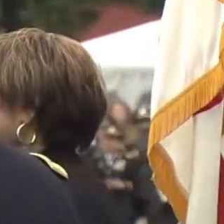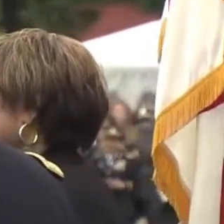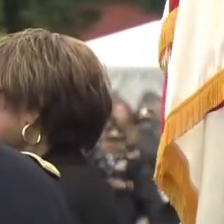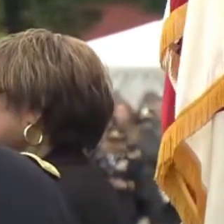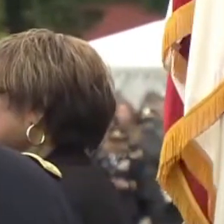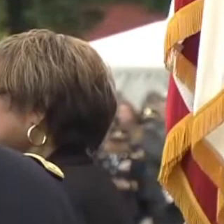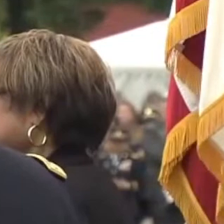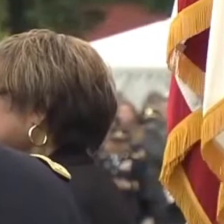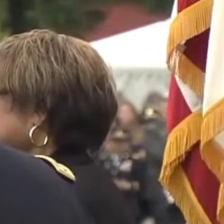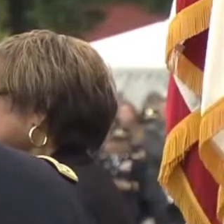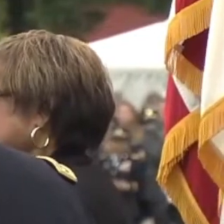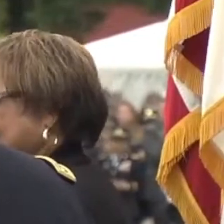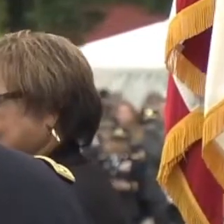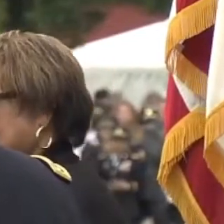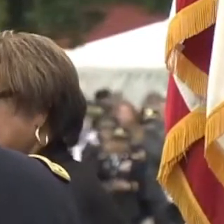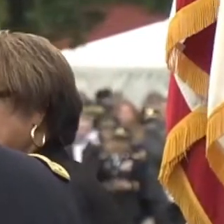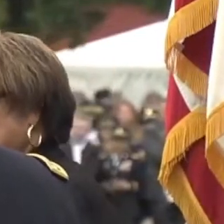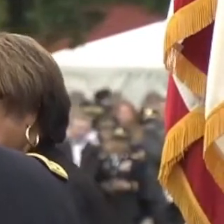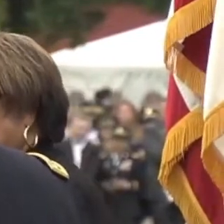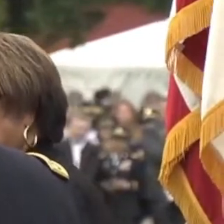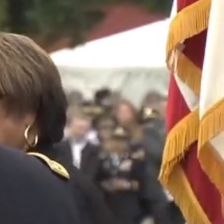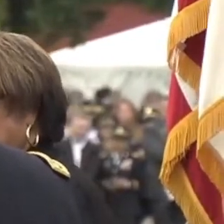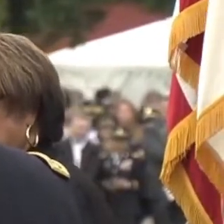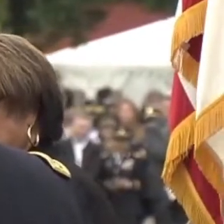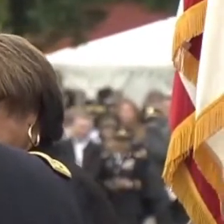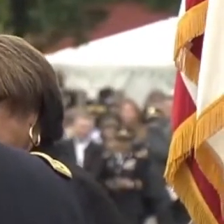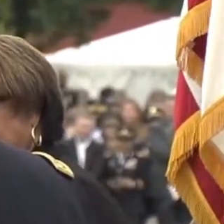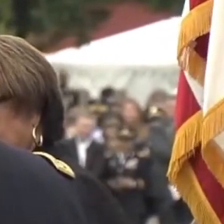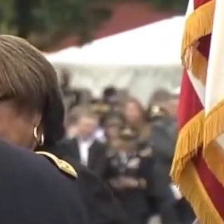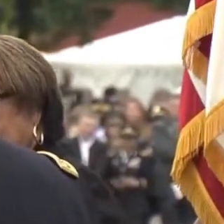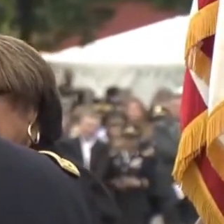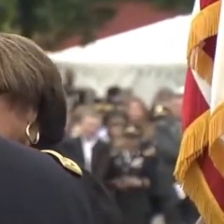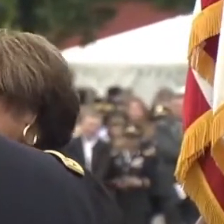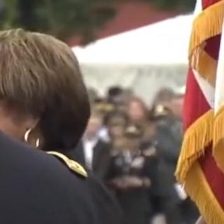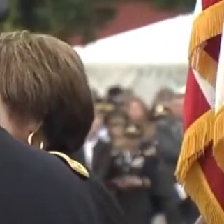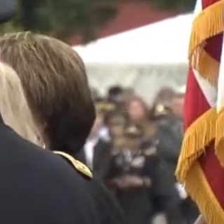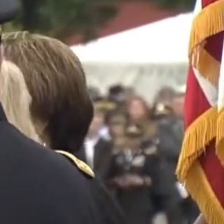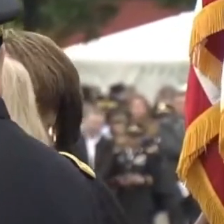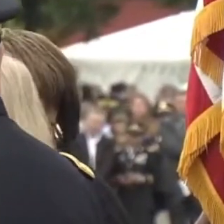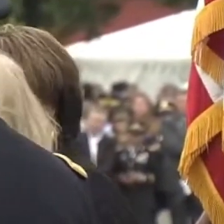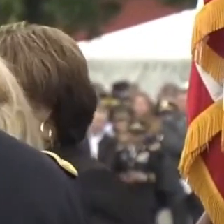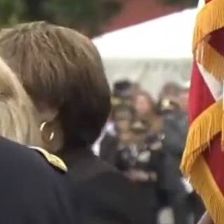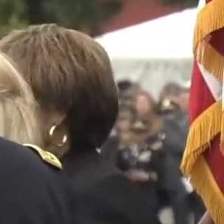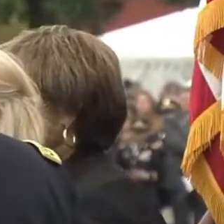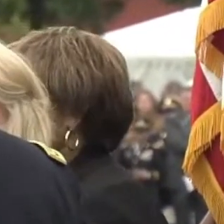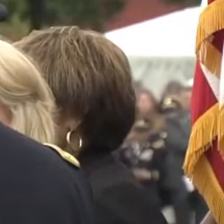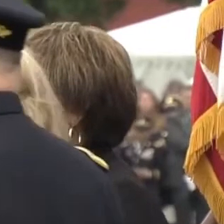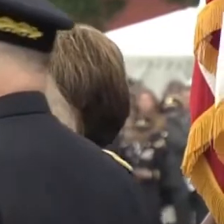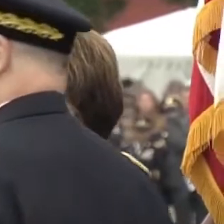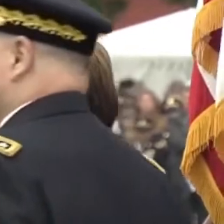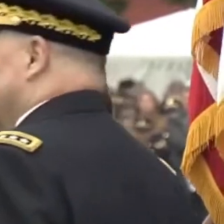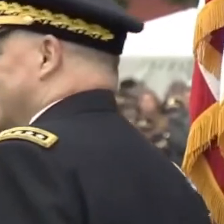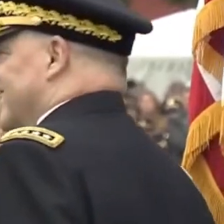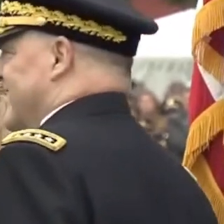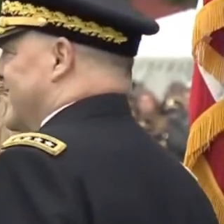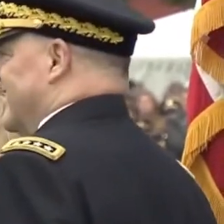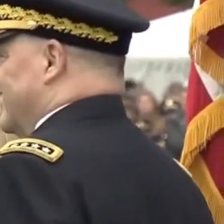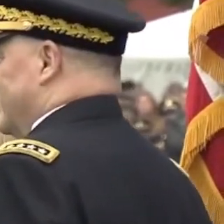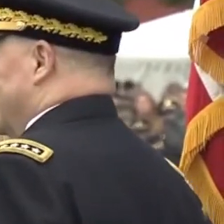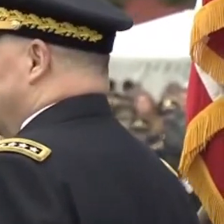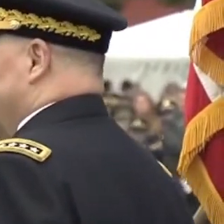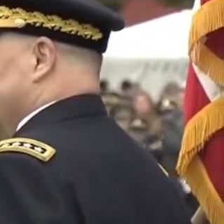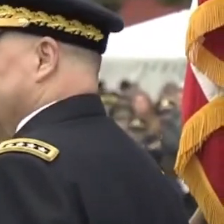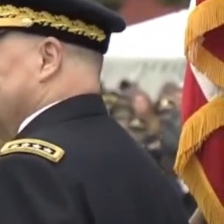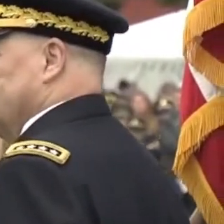of all soldiers, sailors, airmen, Marines, Guardians, and Coast Guardsmen, Mrs. Milley was an untiring advocate for